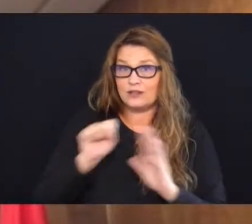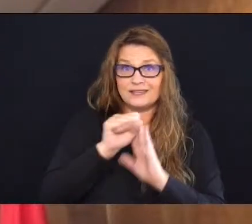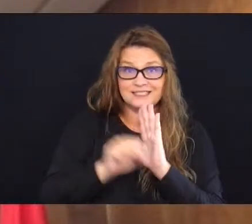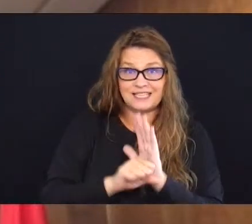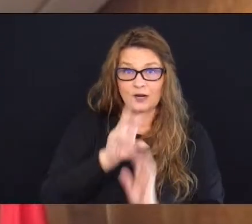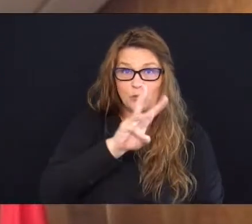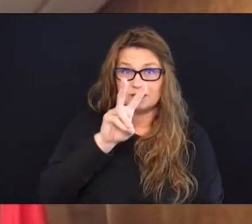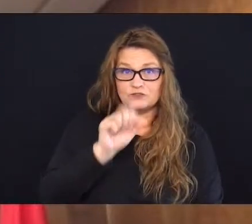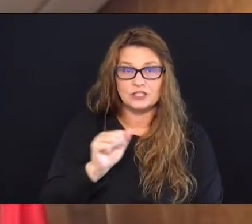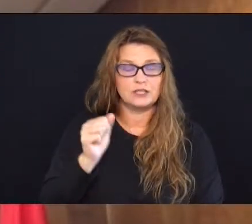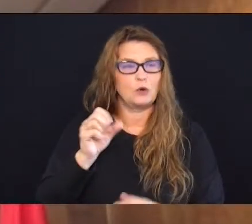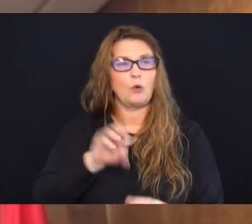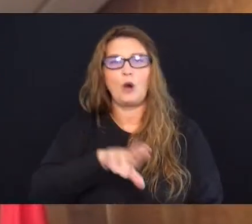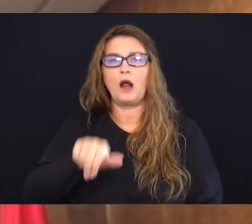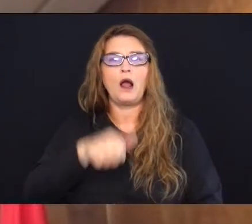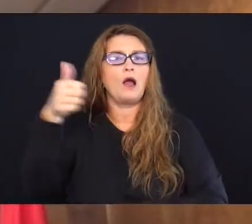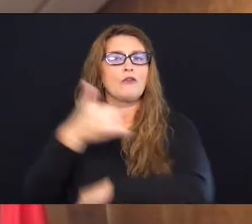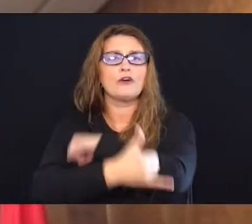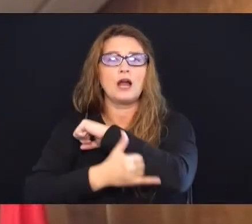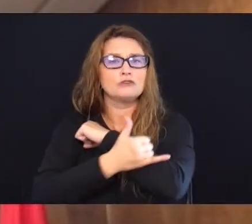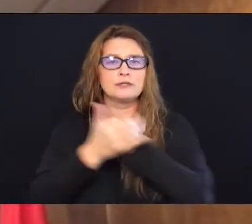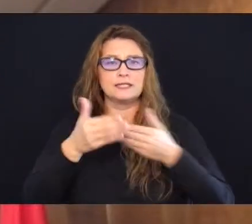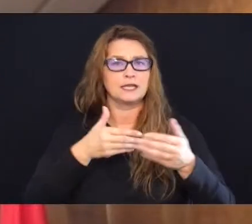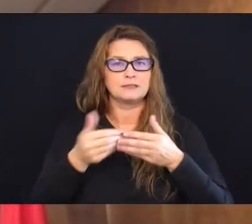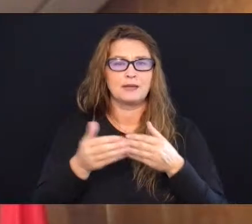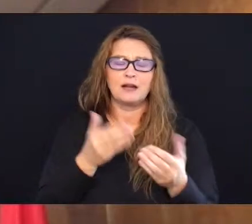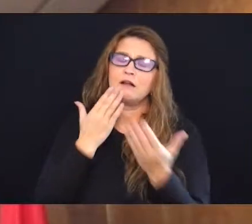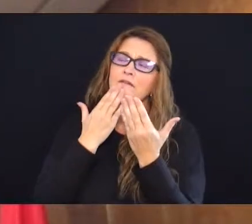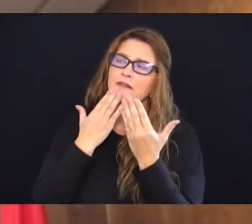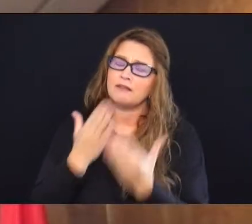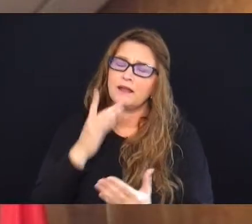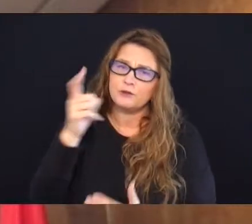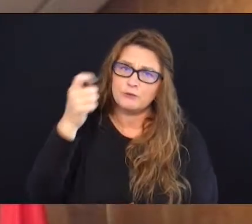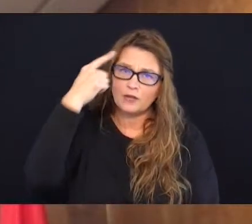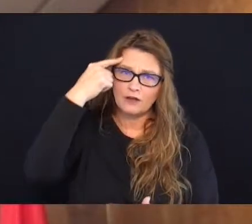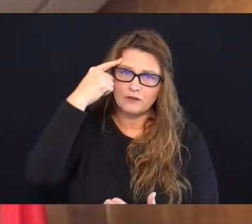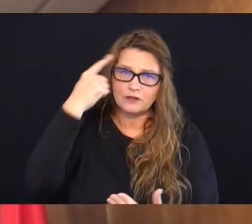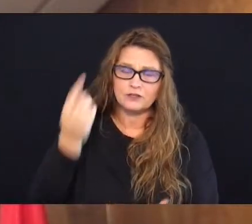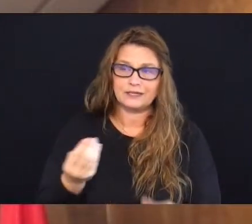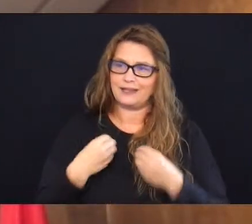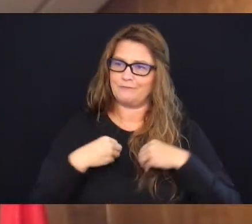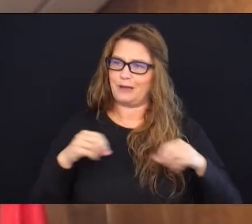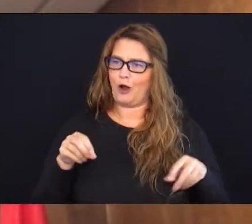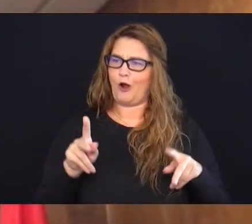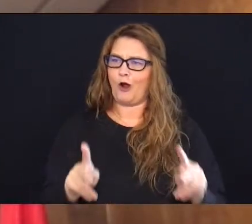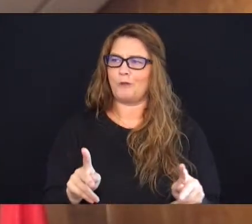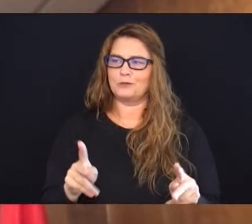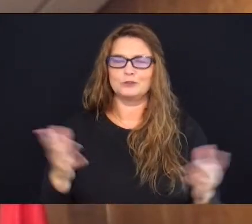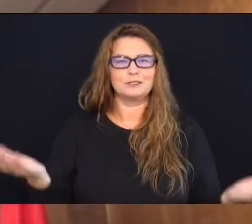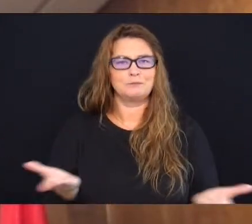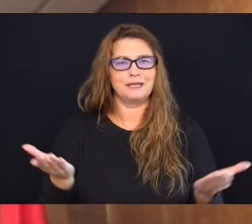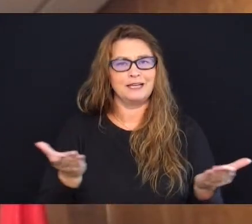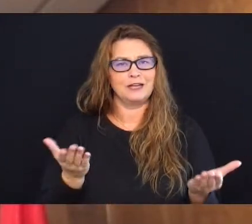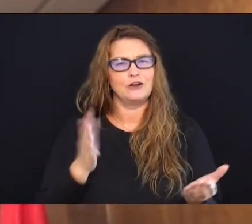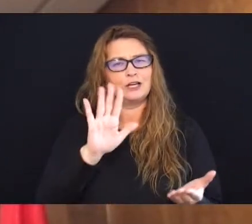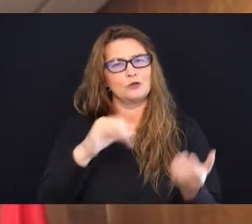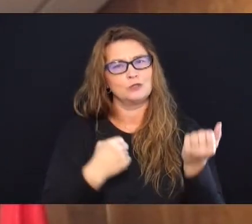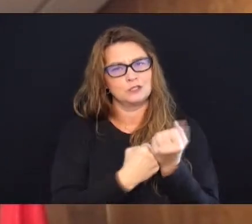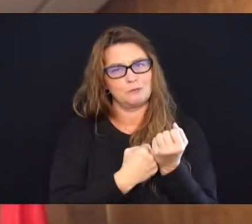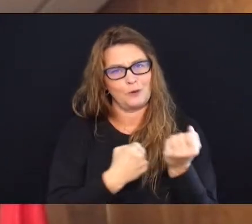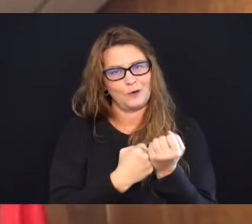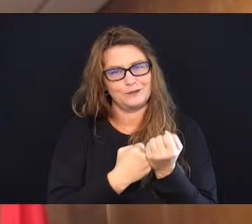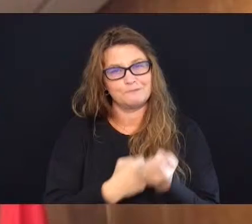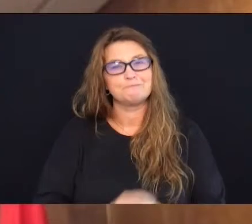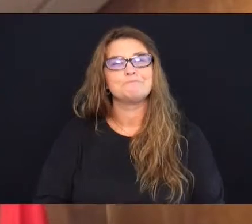or overseas. And again, thank you, Governor, for the opportunity to speak, and thank you again for all of the support that you've provided.